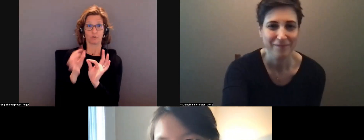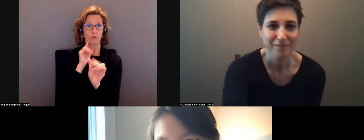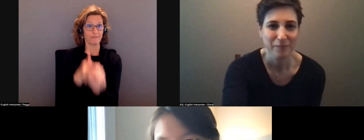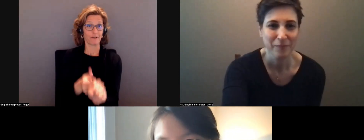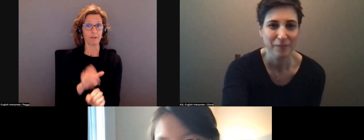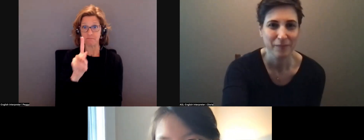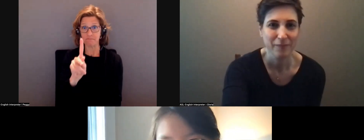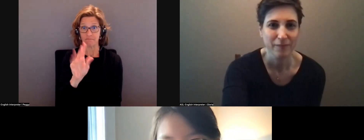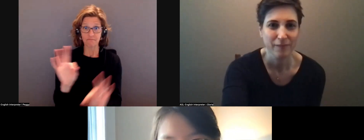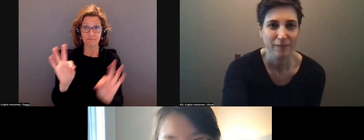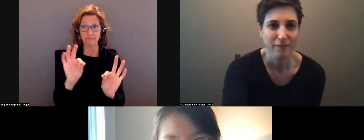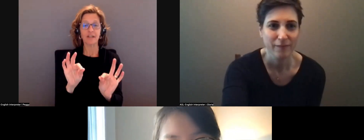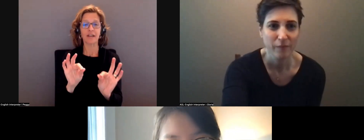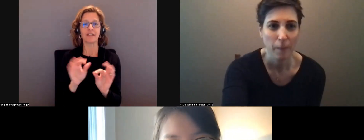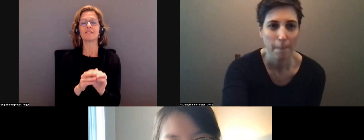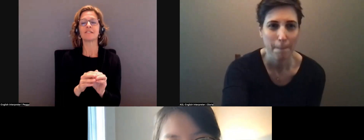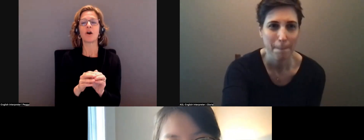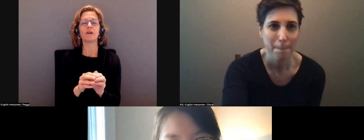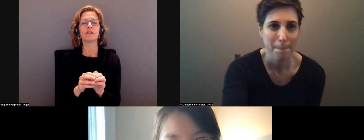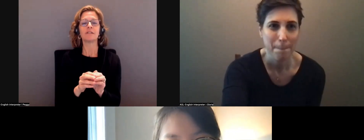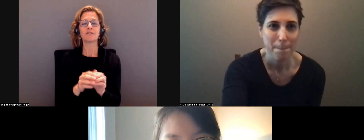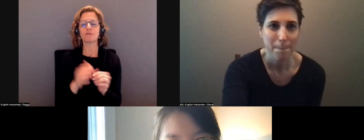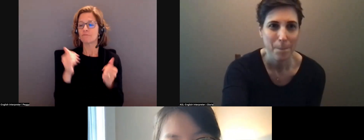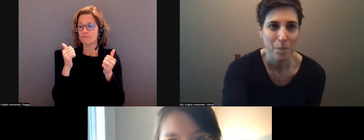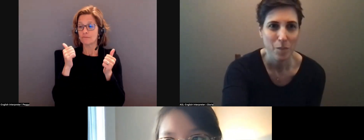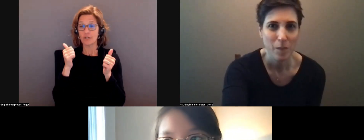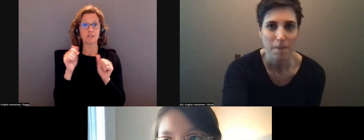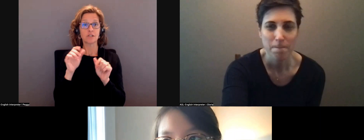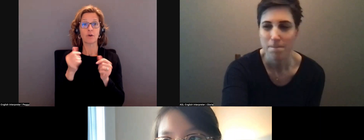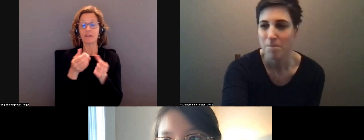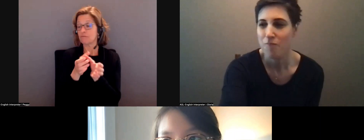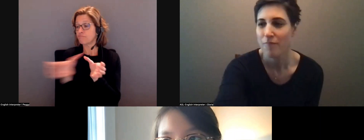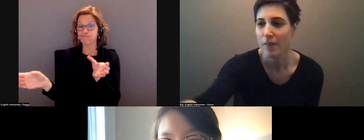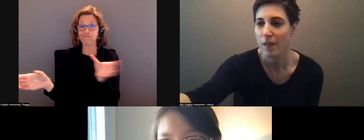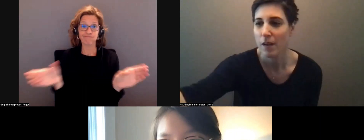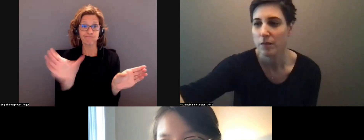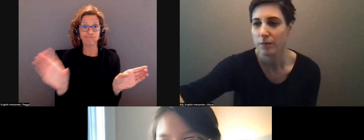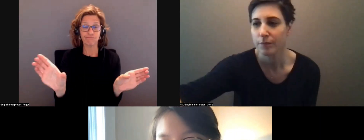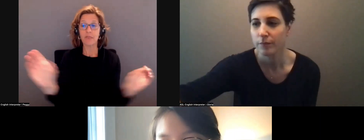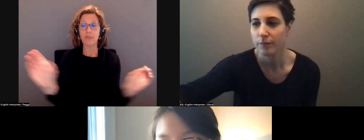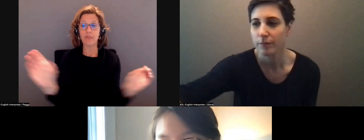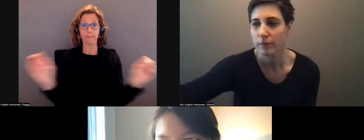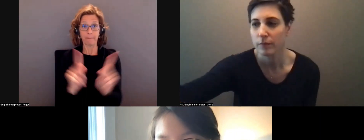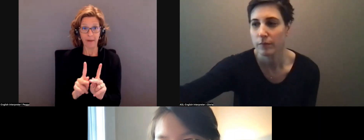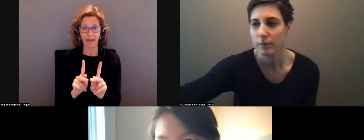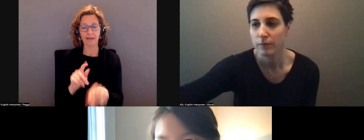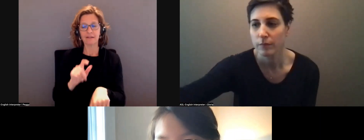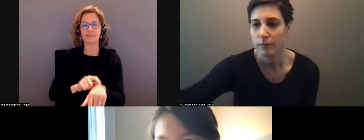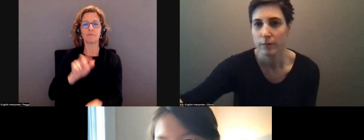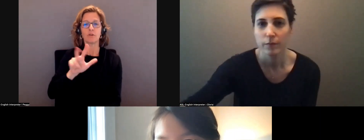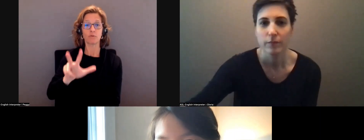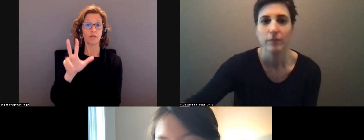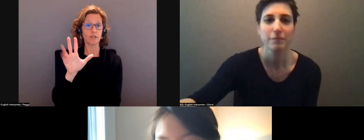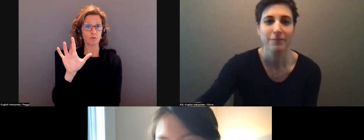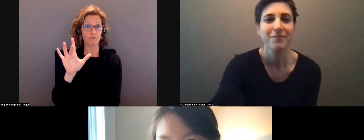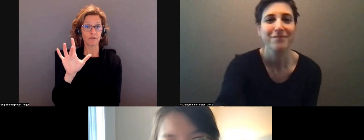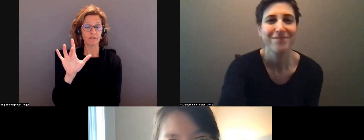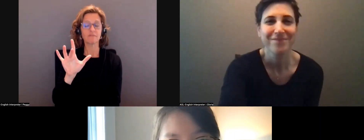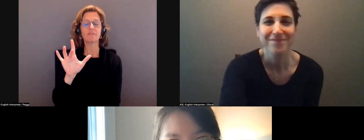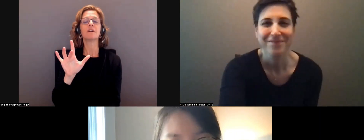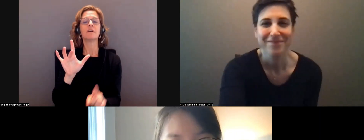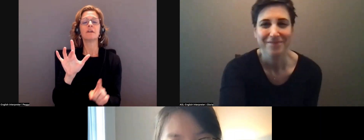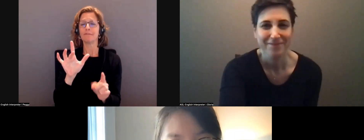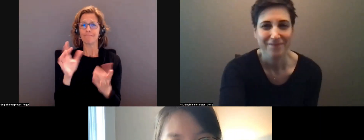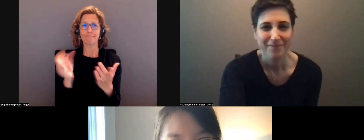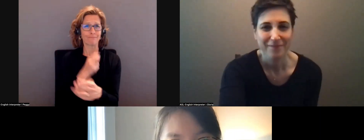potentially will have a pop-up, and we'll try to come back at 3:25, and then we'll have a very quick chat and take a break. Okay, so we are